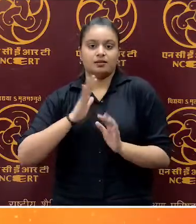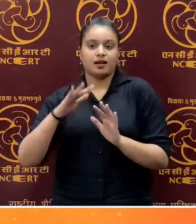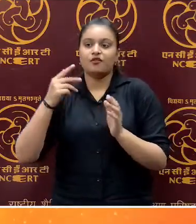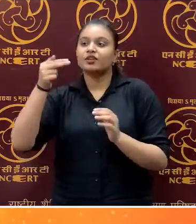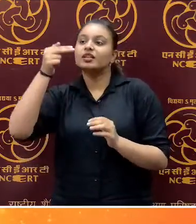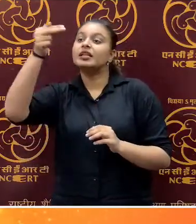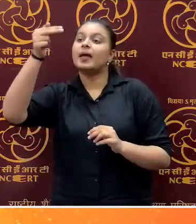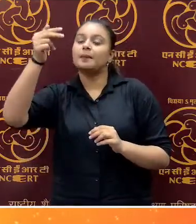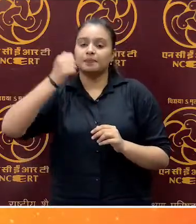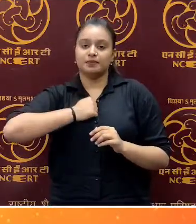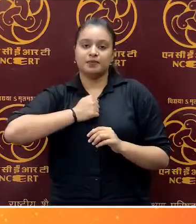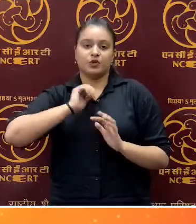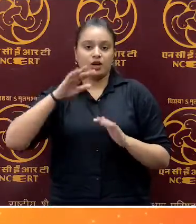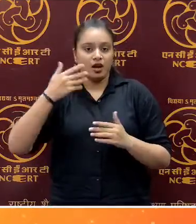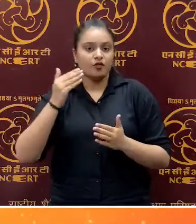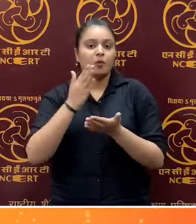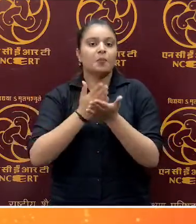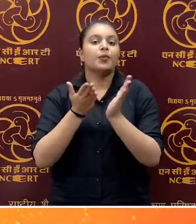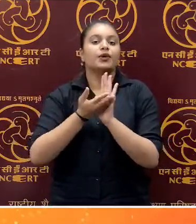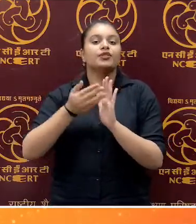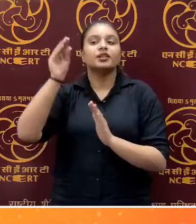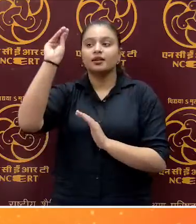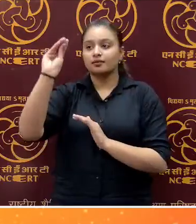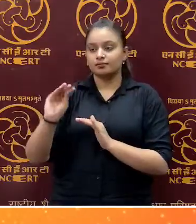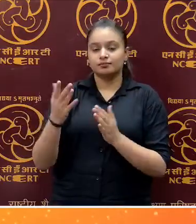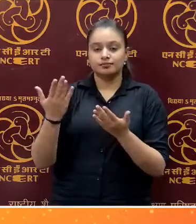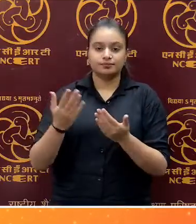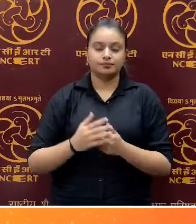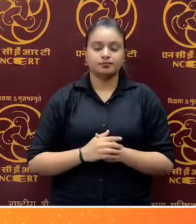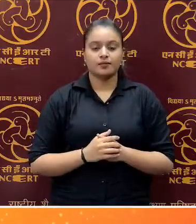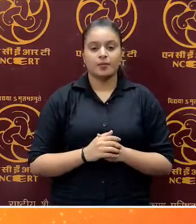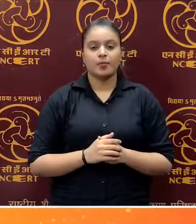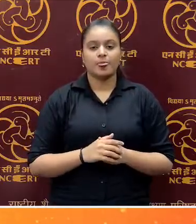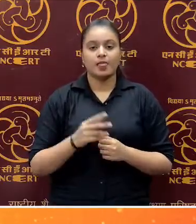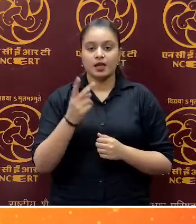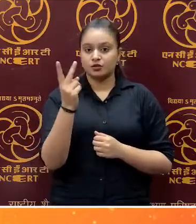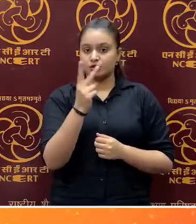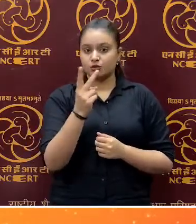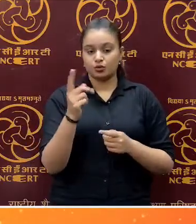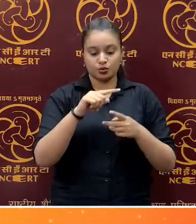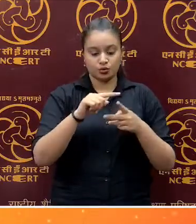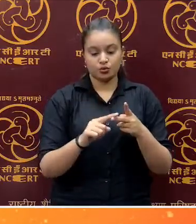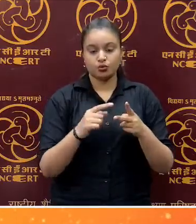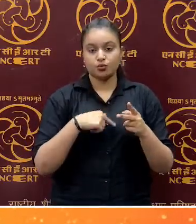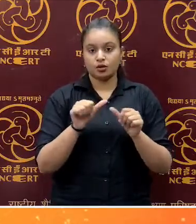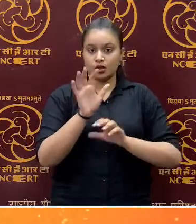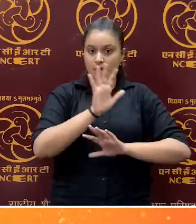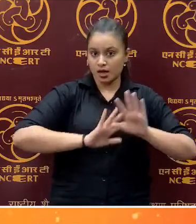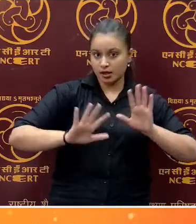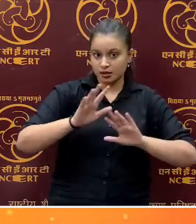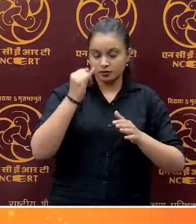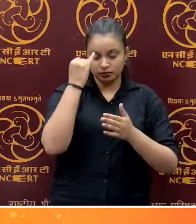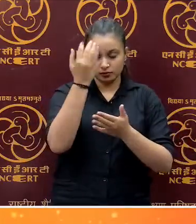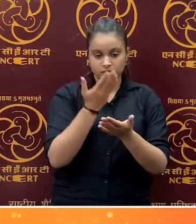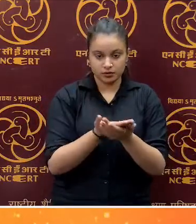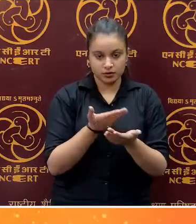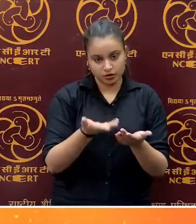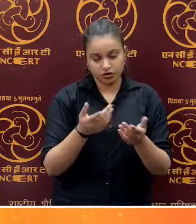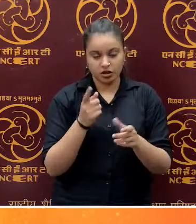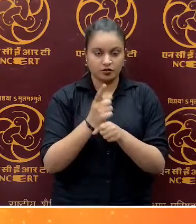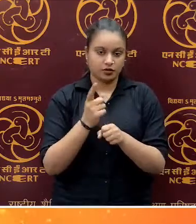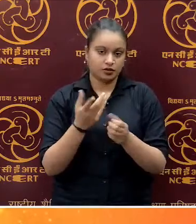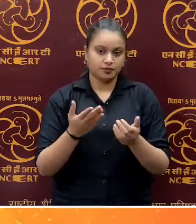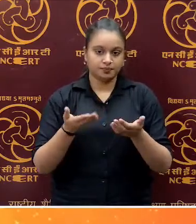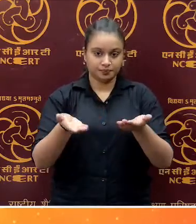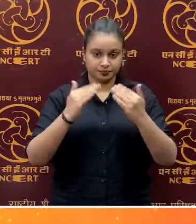of and birth date of mine is written. So these two activities are the suggestions for the teacher educators. Let's move on